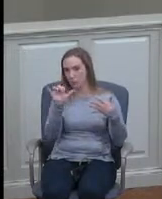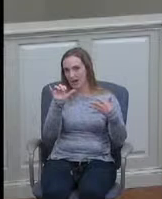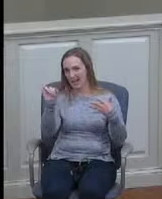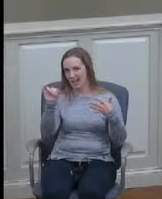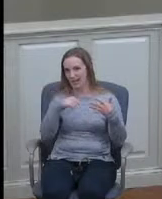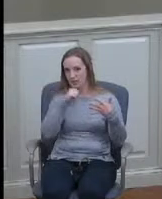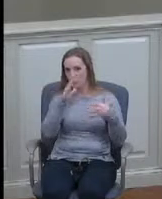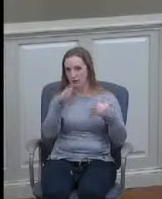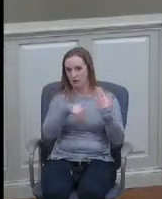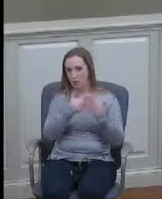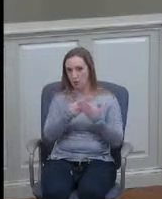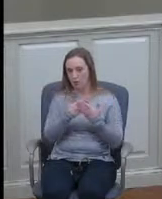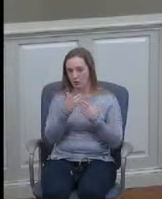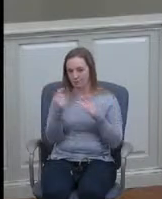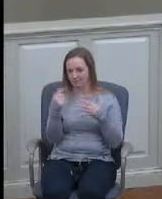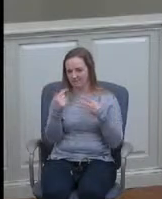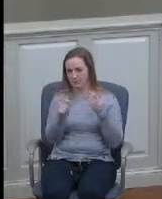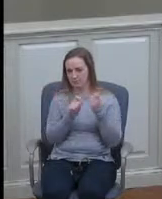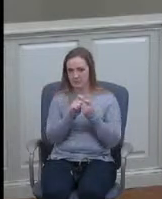details.